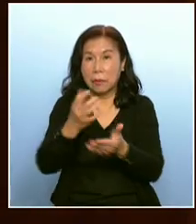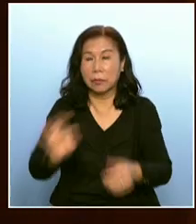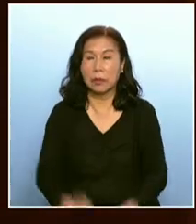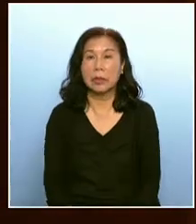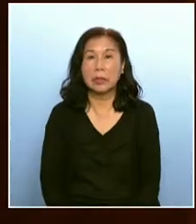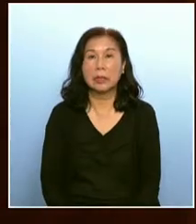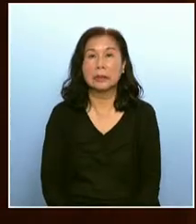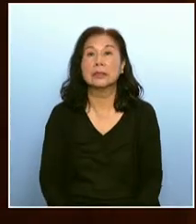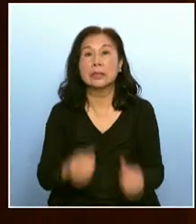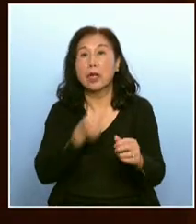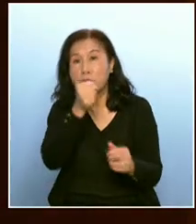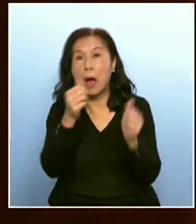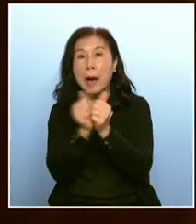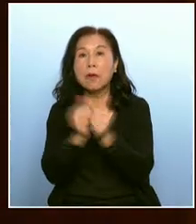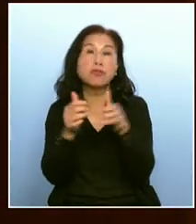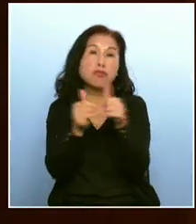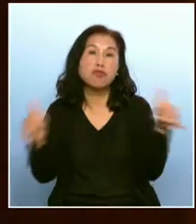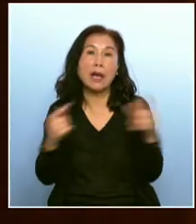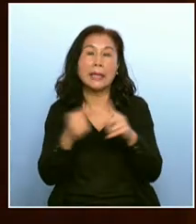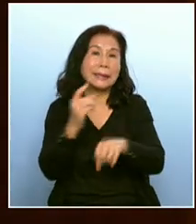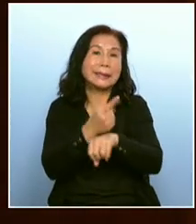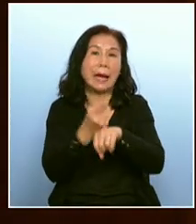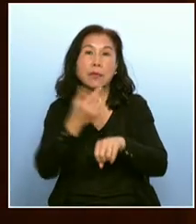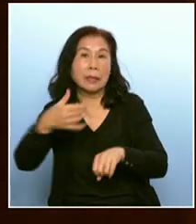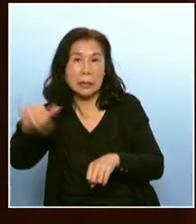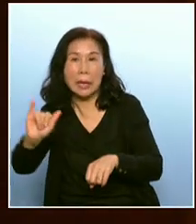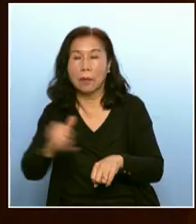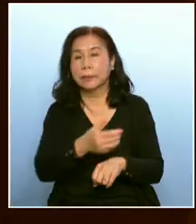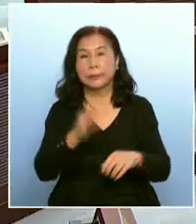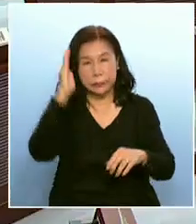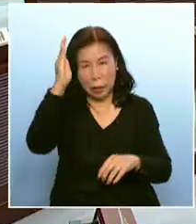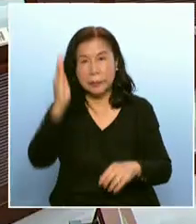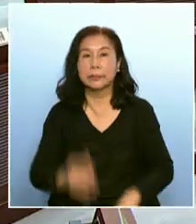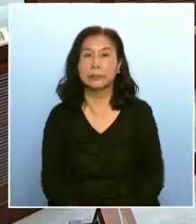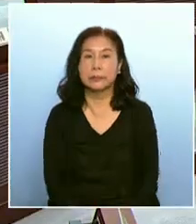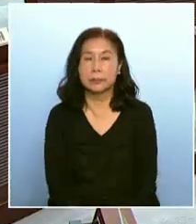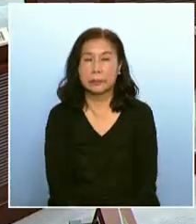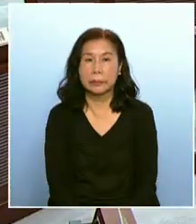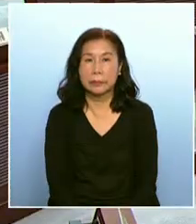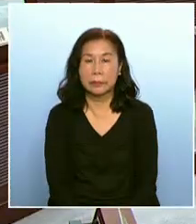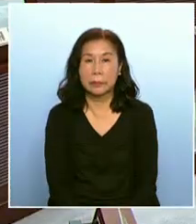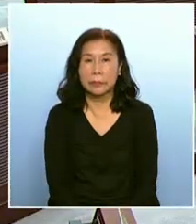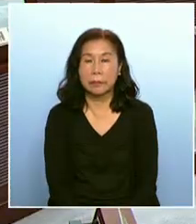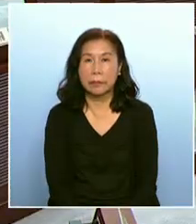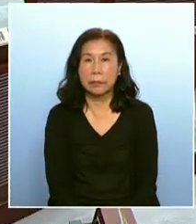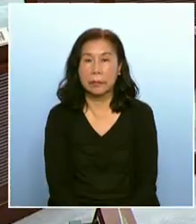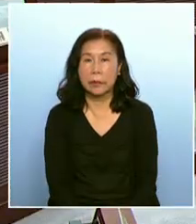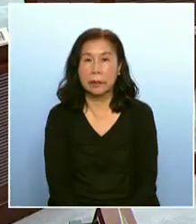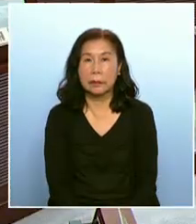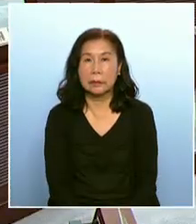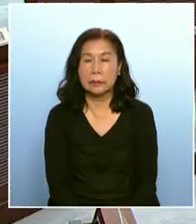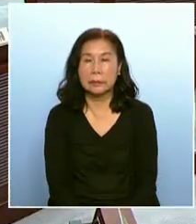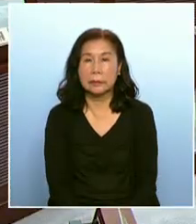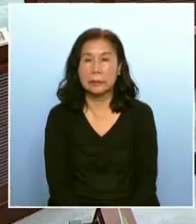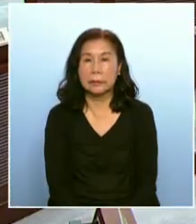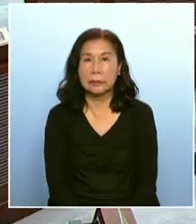remind you again that after you've got the ballot paper, please do not stamp on the paper yet. Now I'll ask members of the press and members of the public to leave